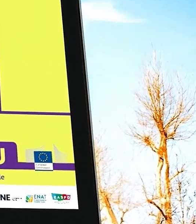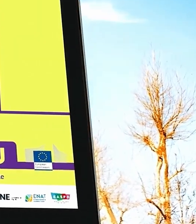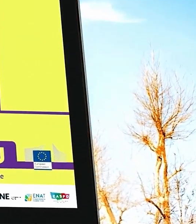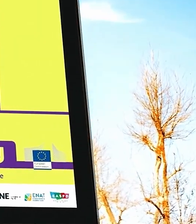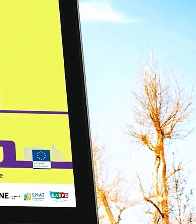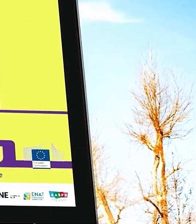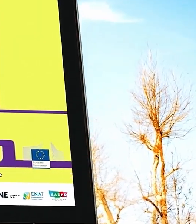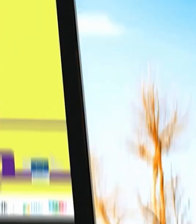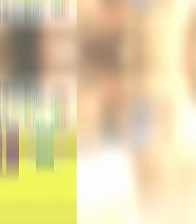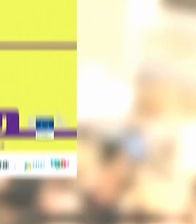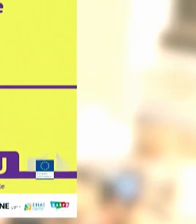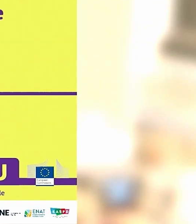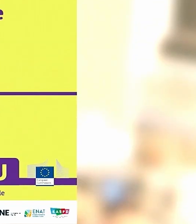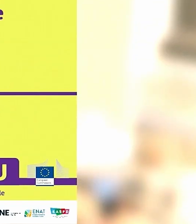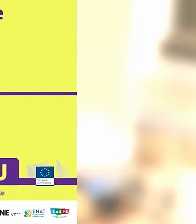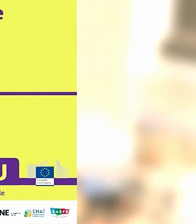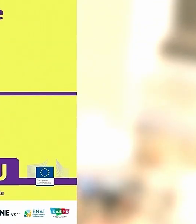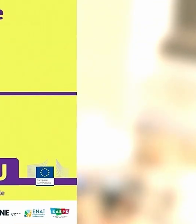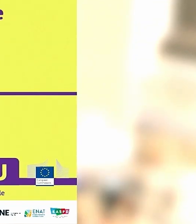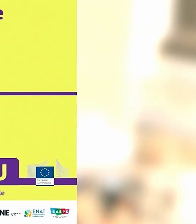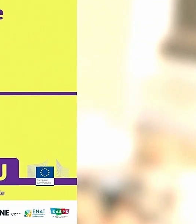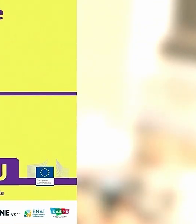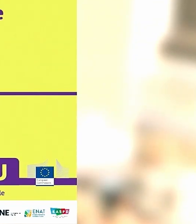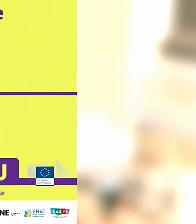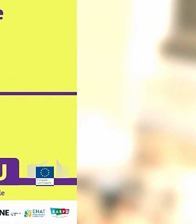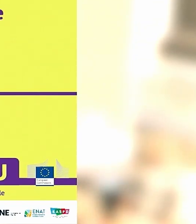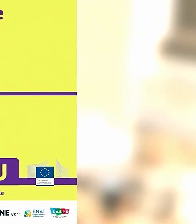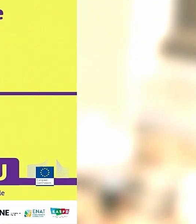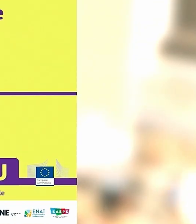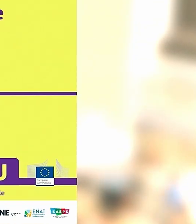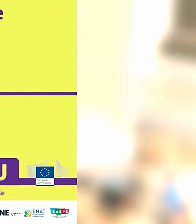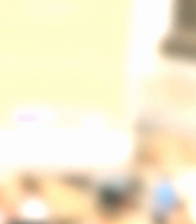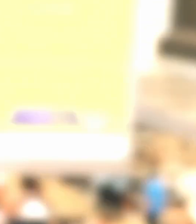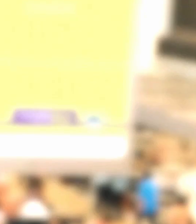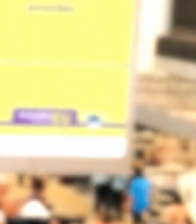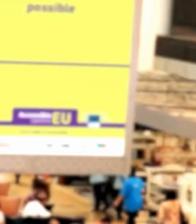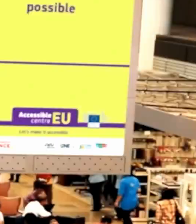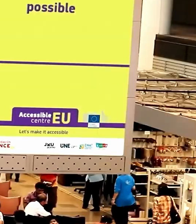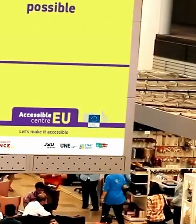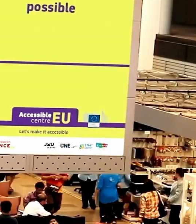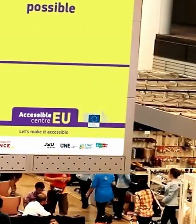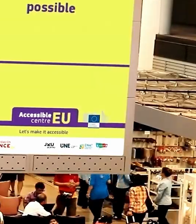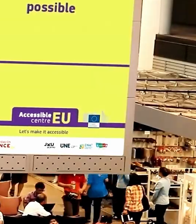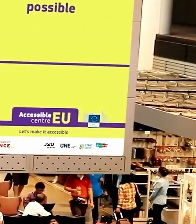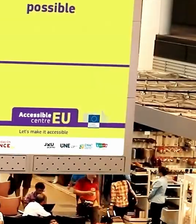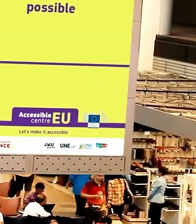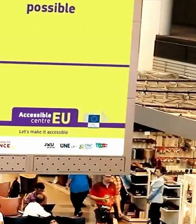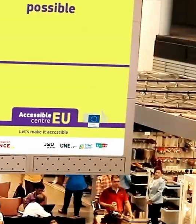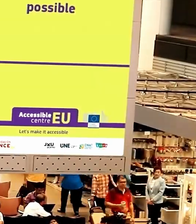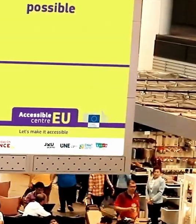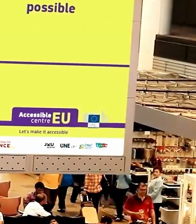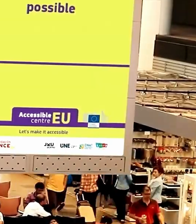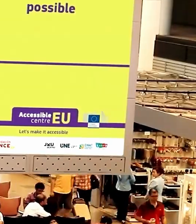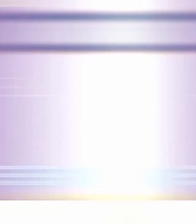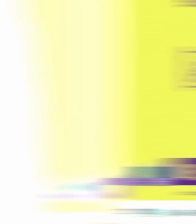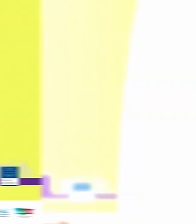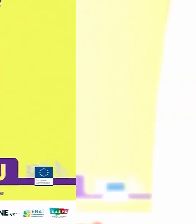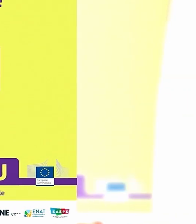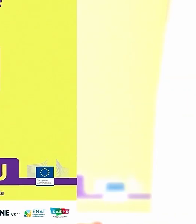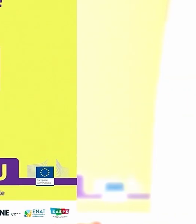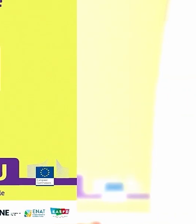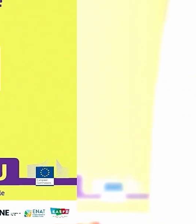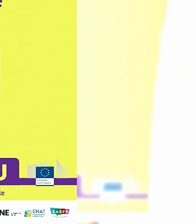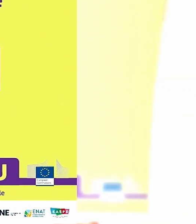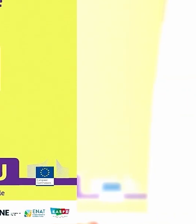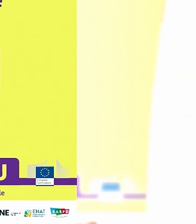labelled comprehensible. The last poster features a jagged line under impossible. Beside it, the line is straight and horizontal, possible.